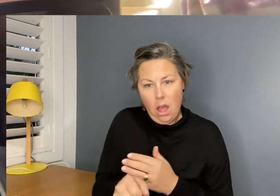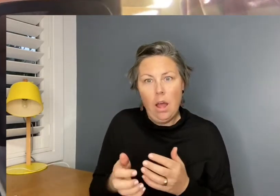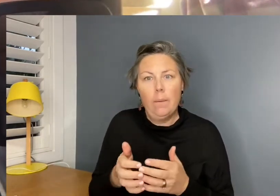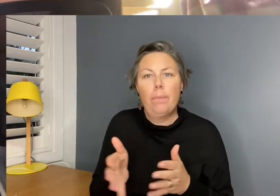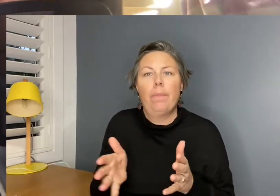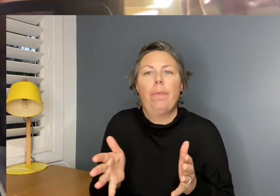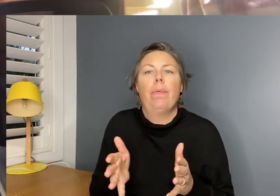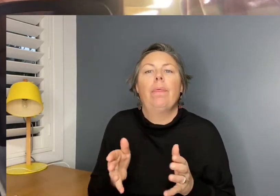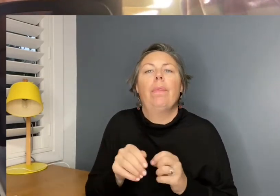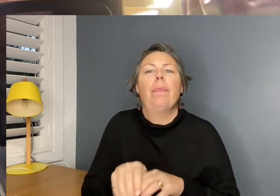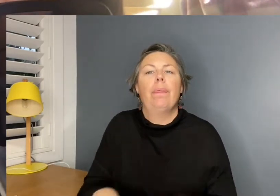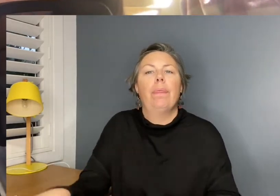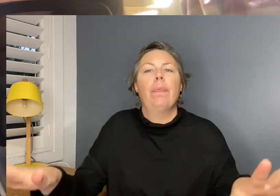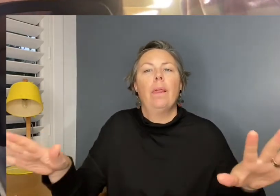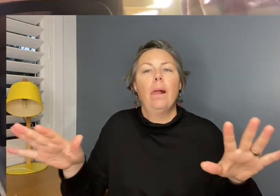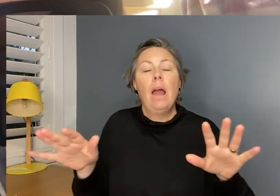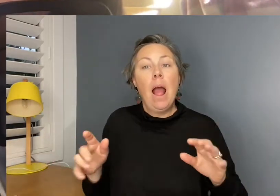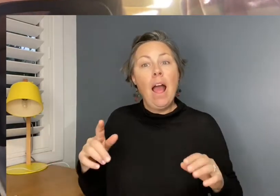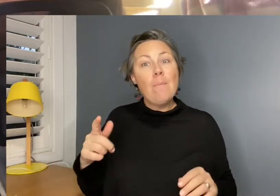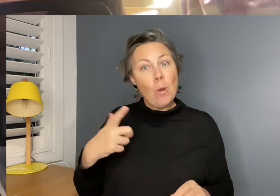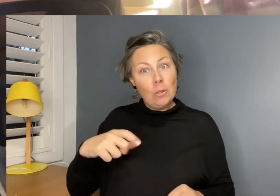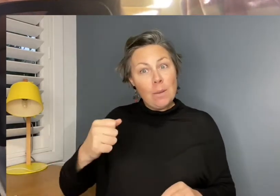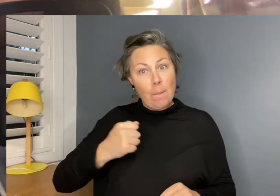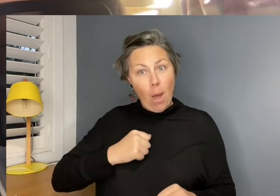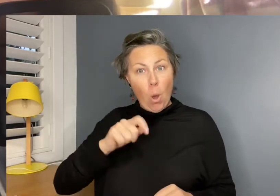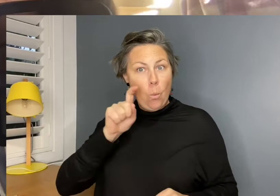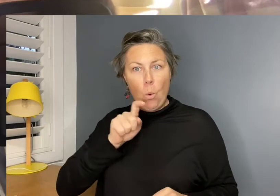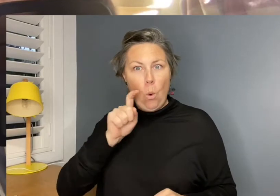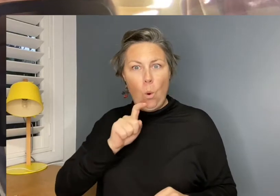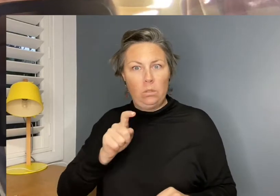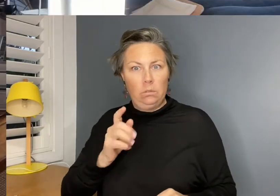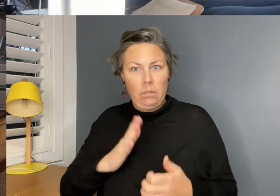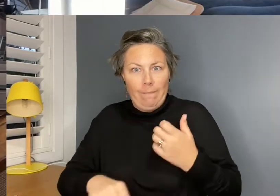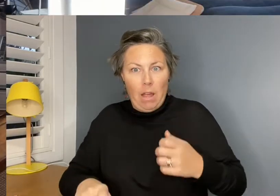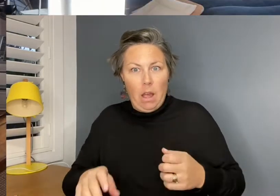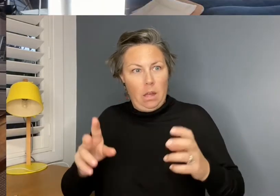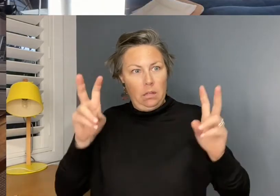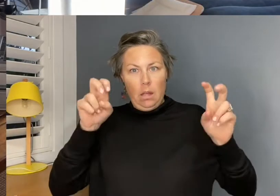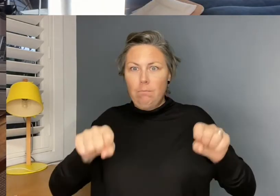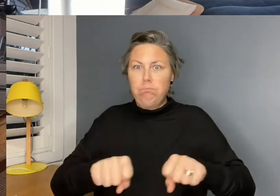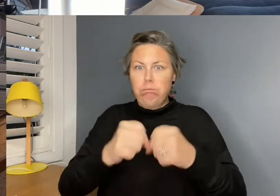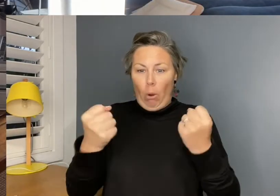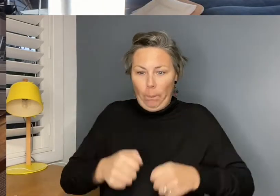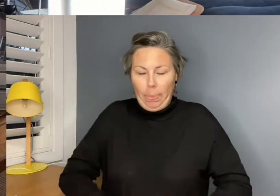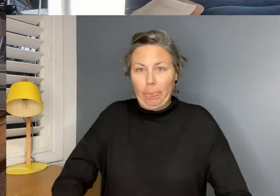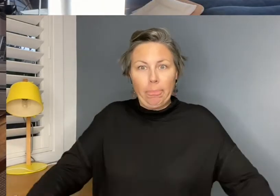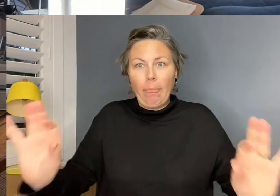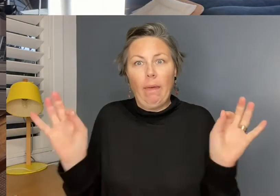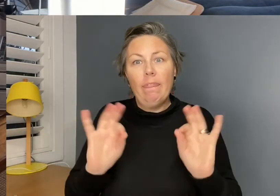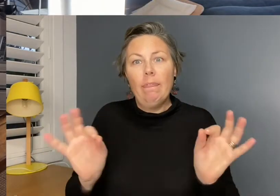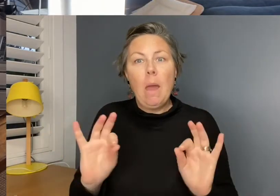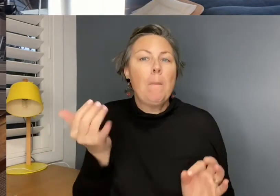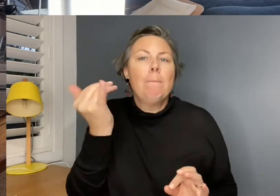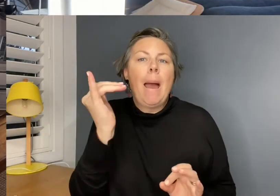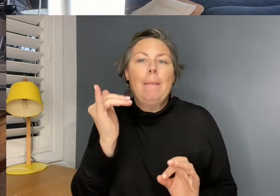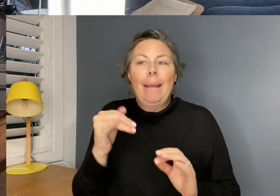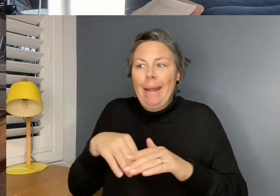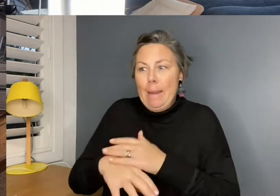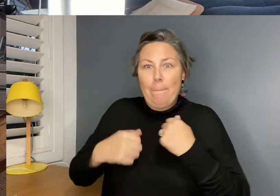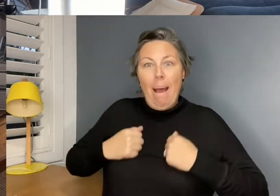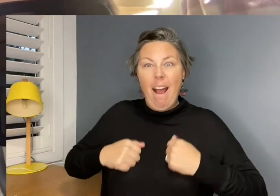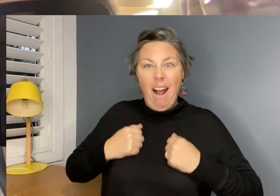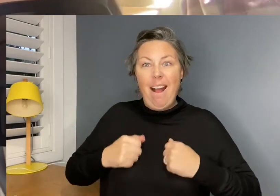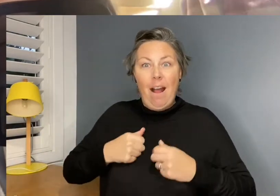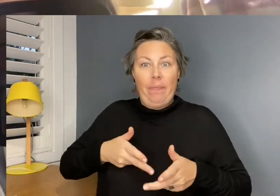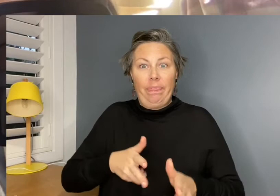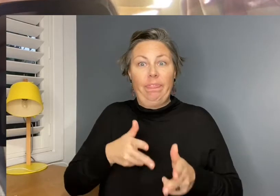never broke. I feel like if they had broken a little bit earlier in the bath, I wouldn't have really known anyway. Yeah, you probably didn't know if they had. You probably weren't, to be honest. You probably weren't even thinking